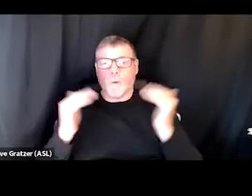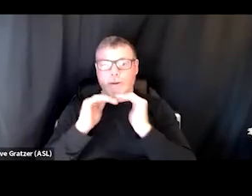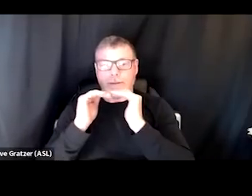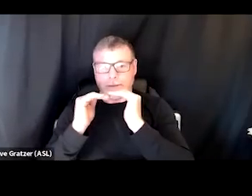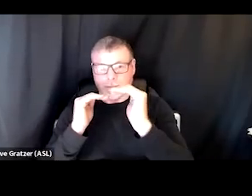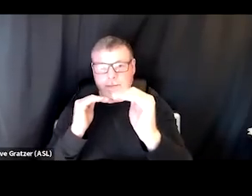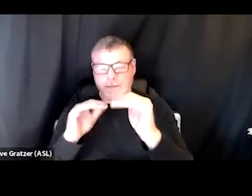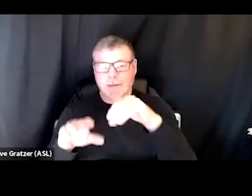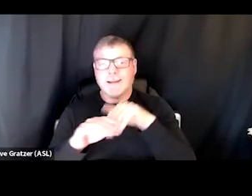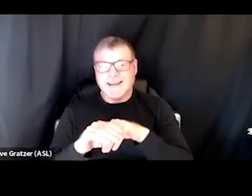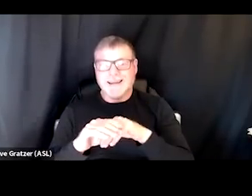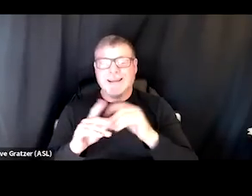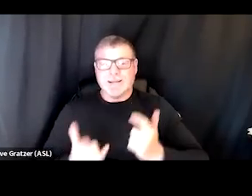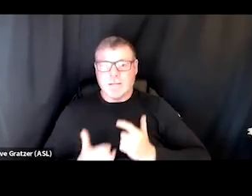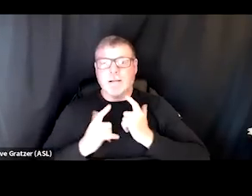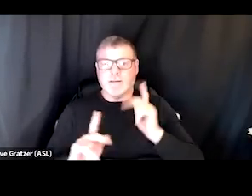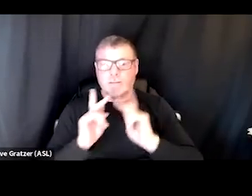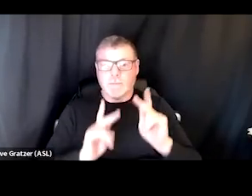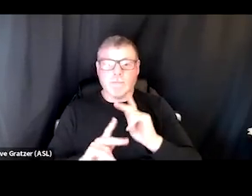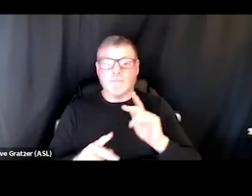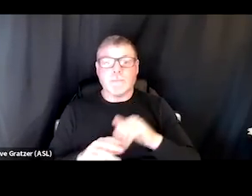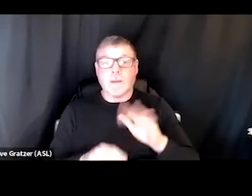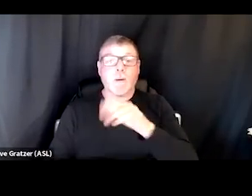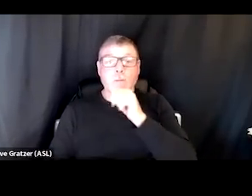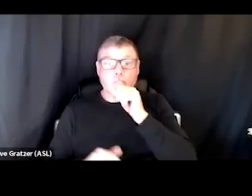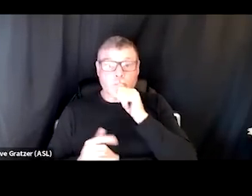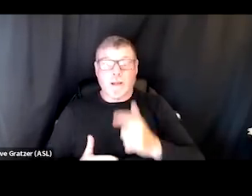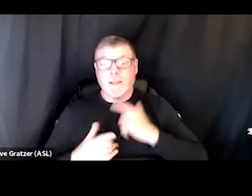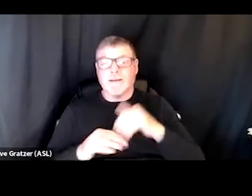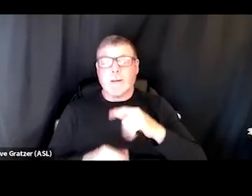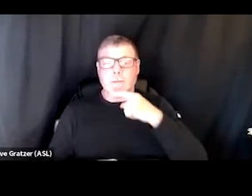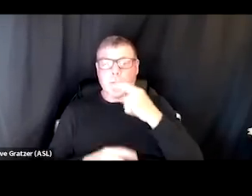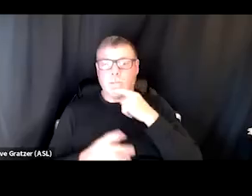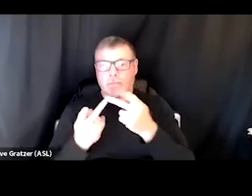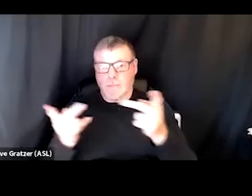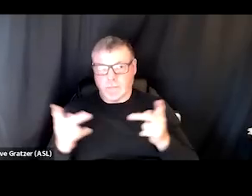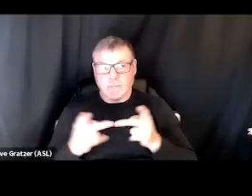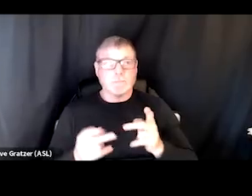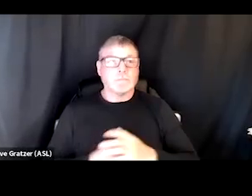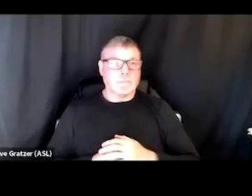lives of somebody who has to live their private lives in public spaces.